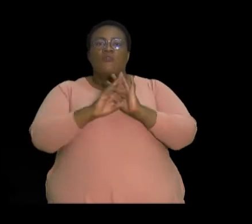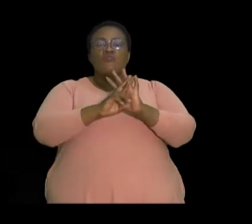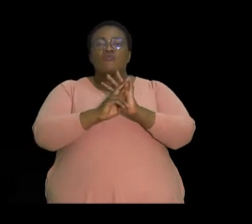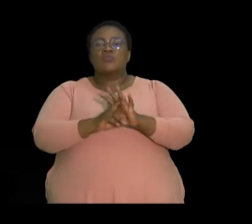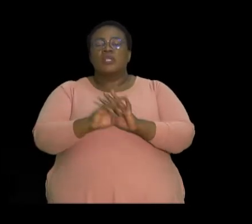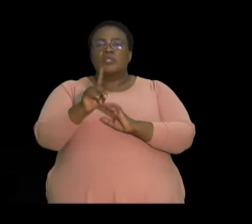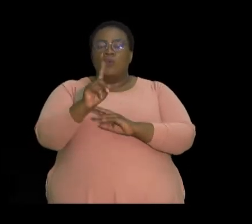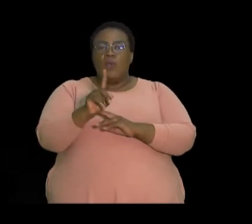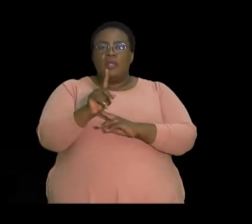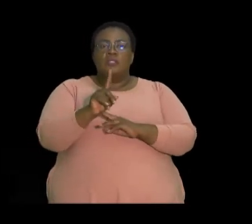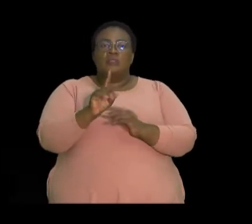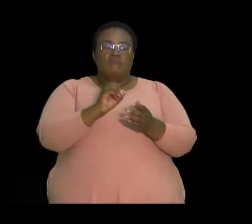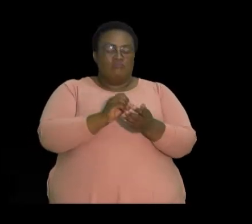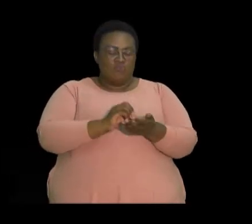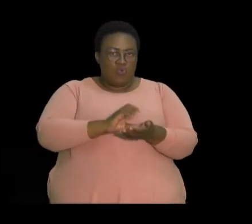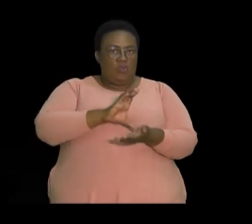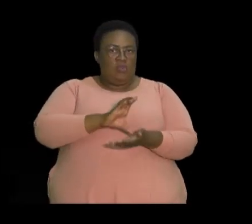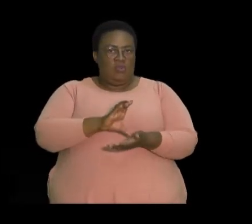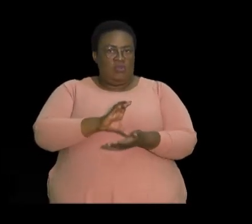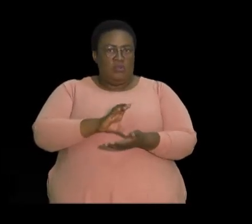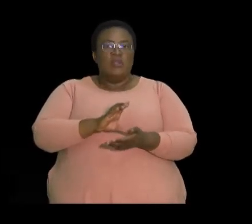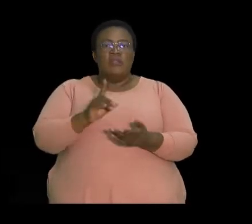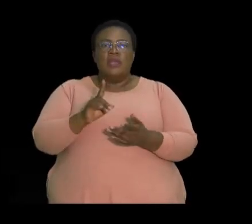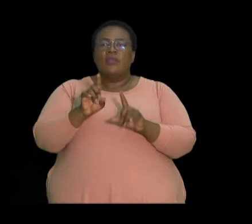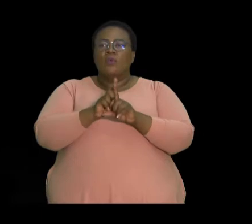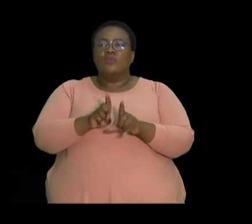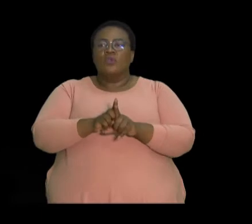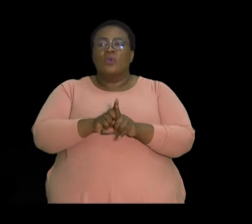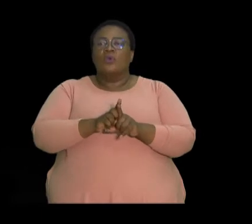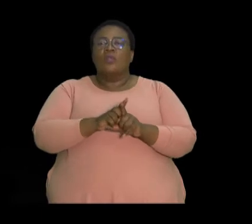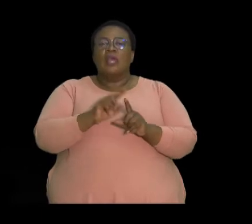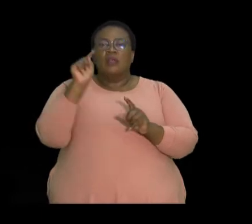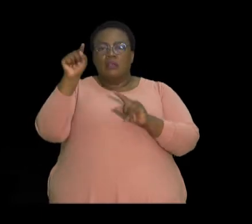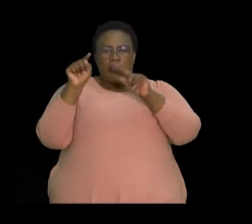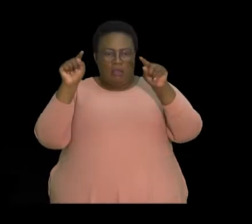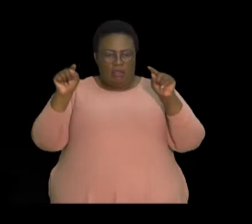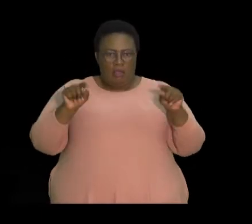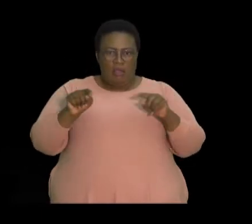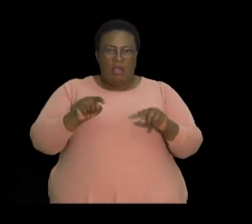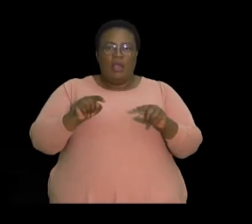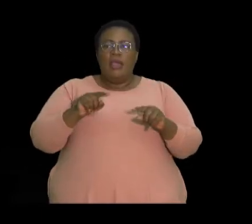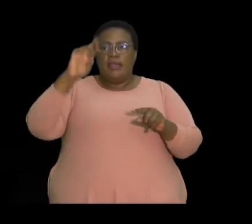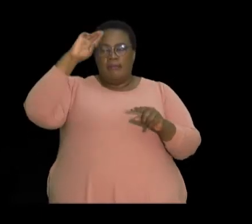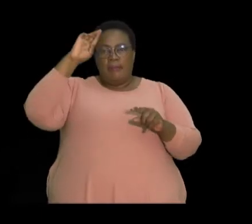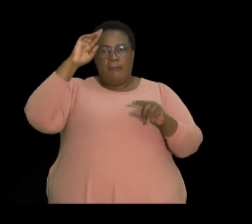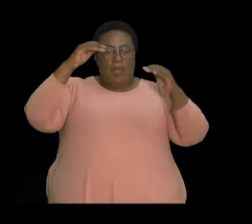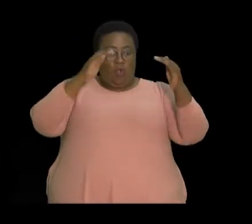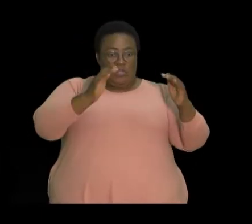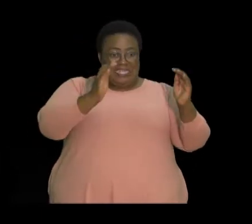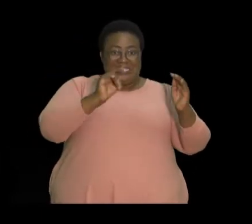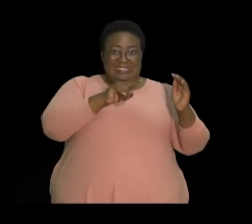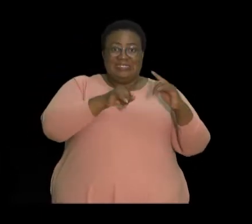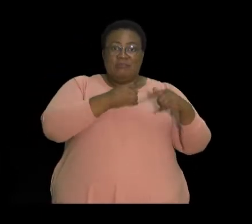and in equations. And then we looked at our context. Remember, context had to do with society, and it also had to do